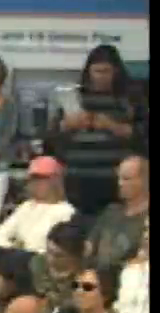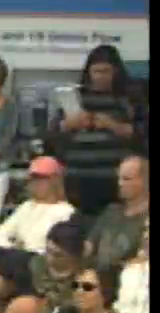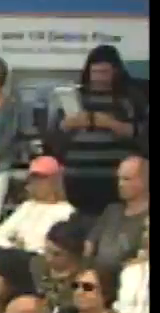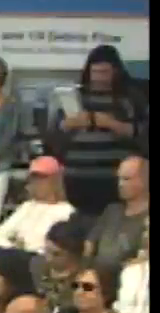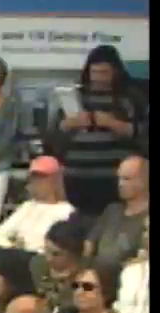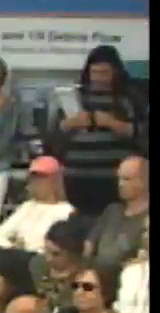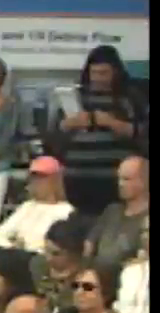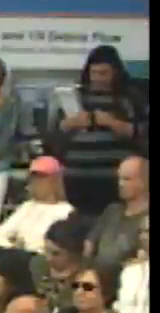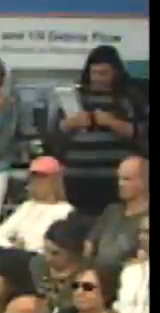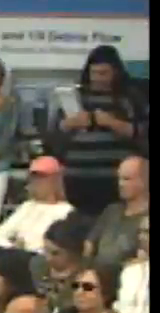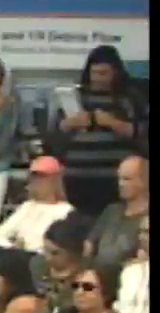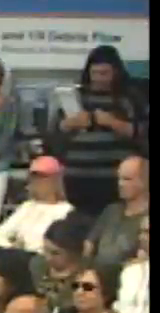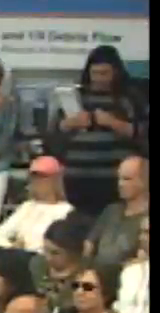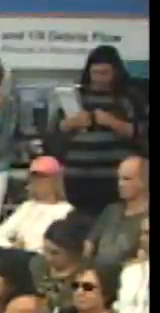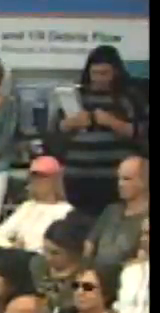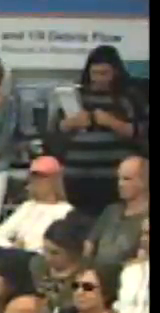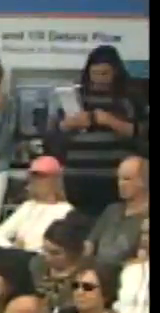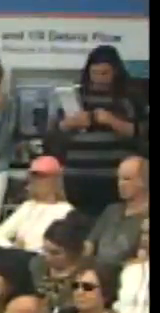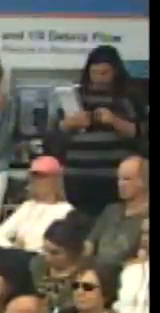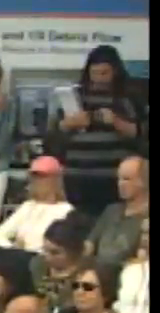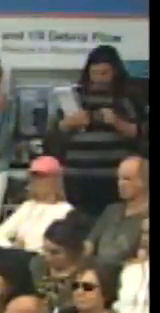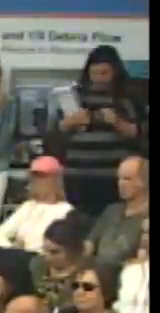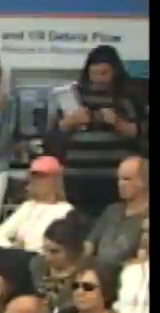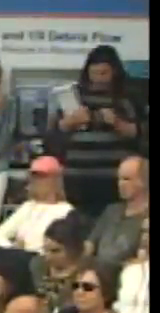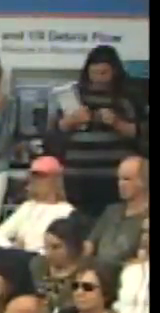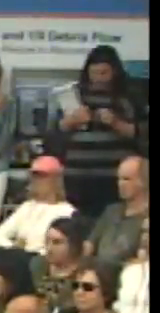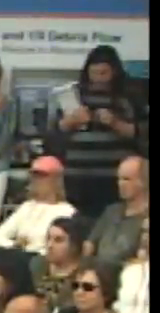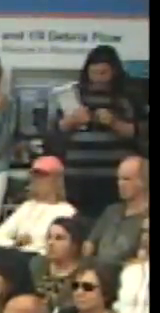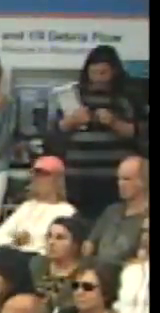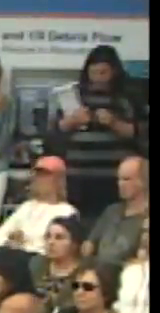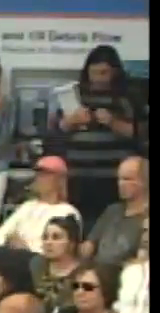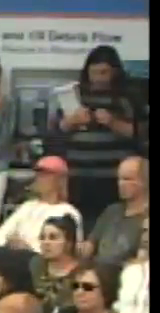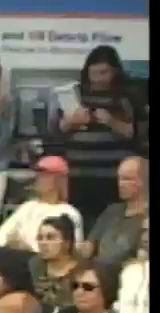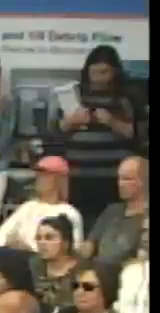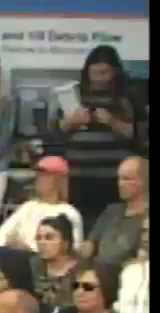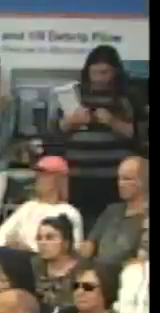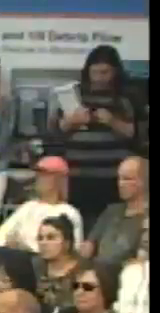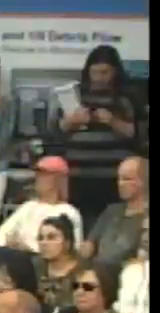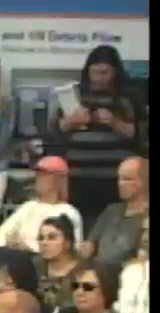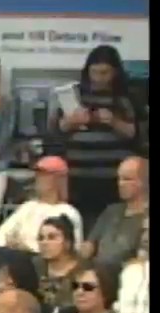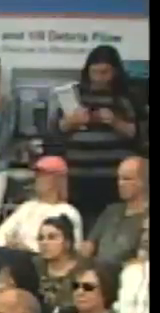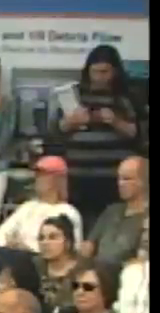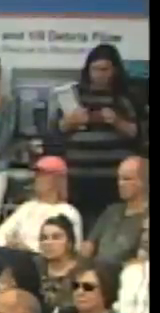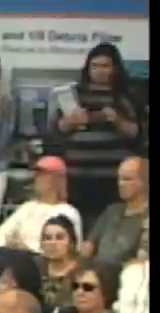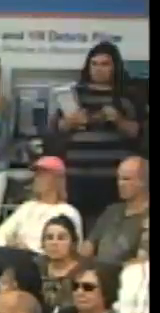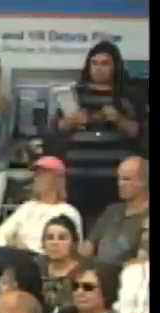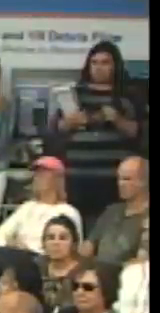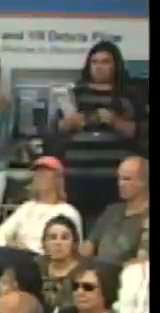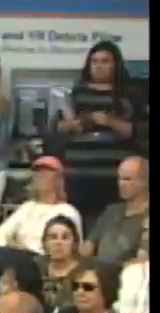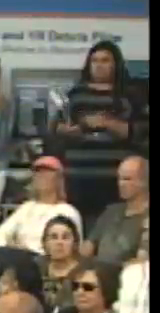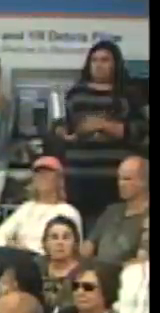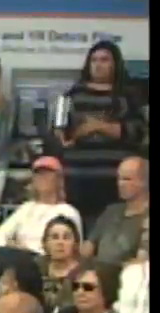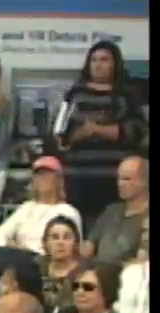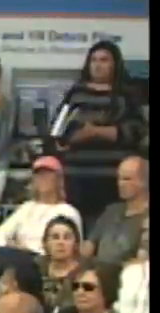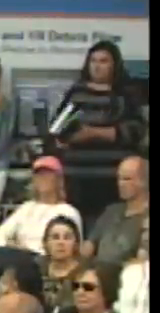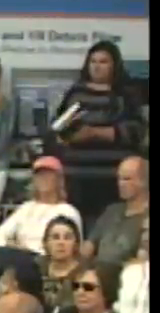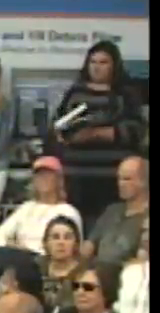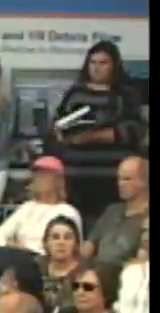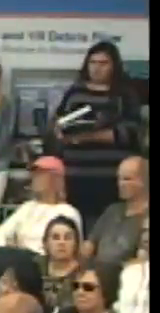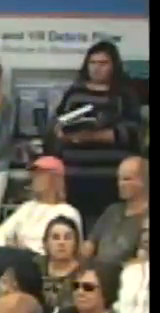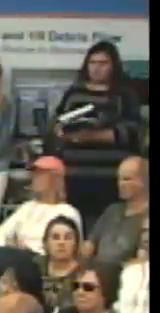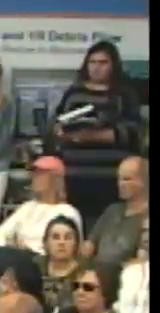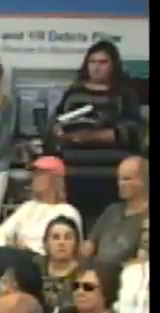itself, or something that's noted, on the property, and maybe it came out kind of odd on the map. What's the process by which